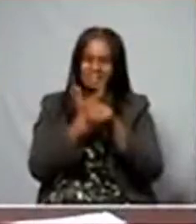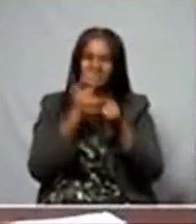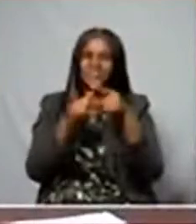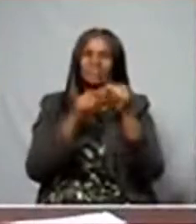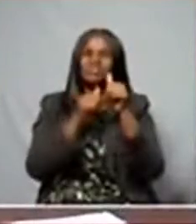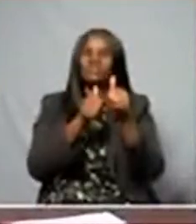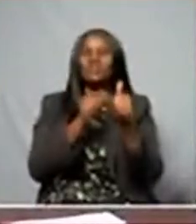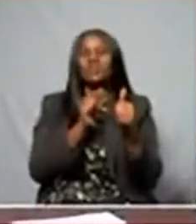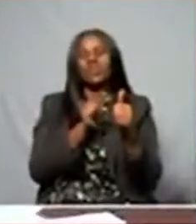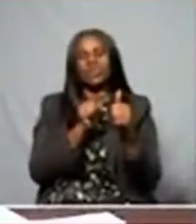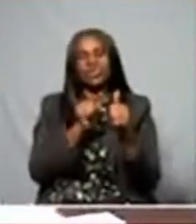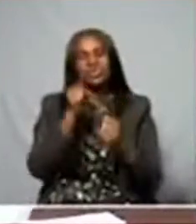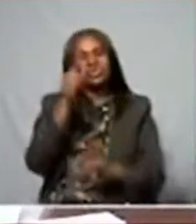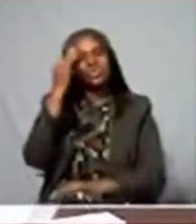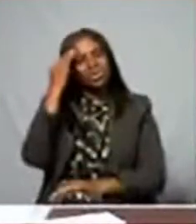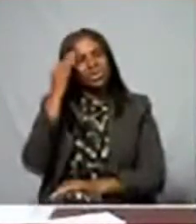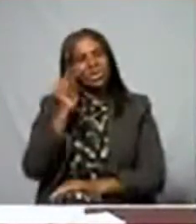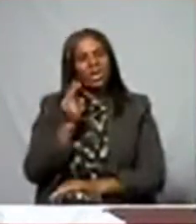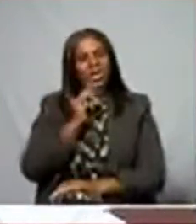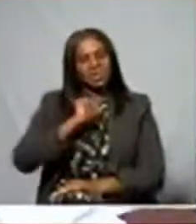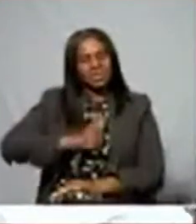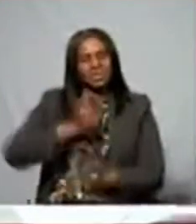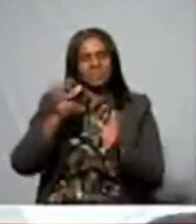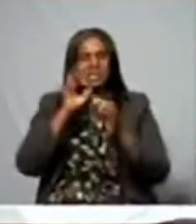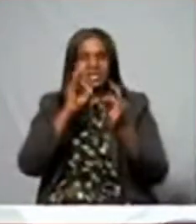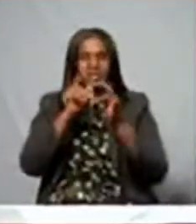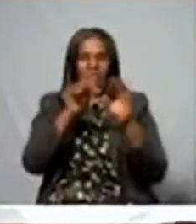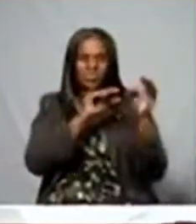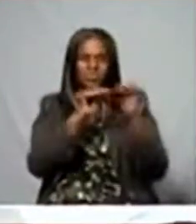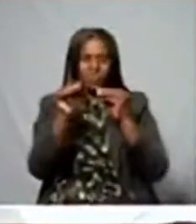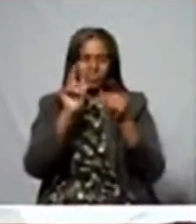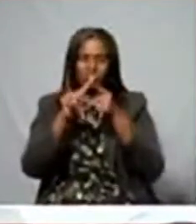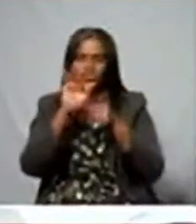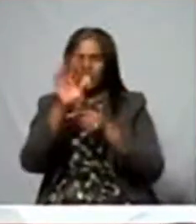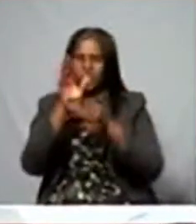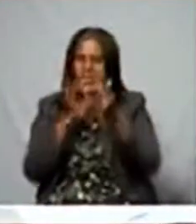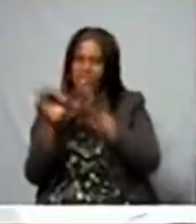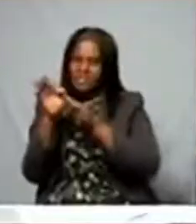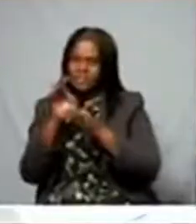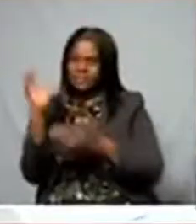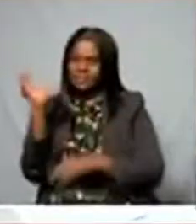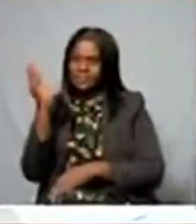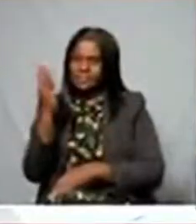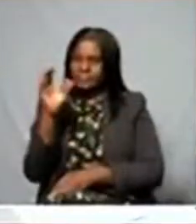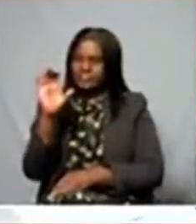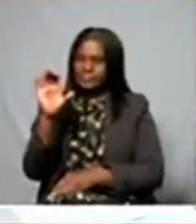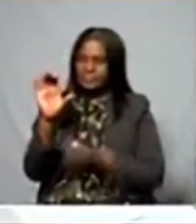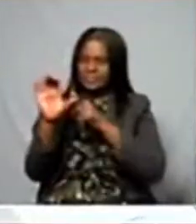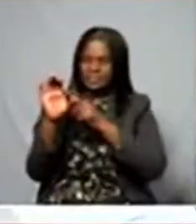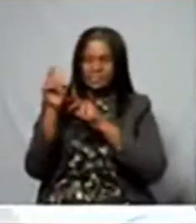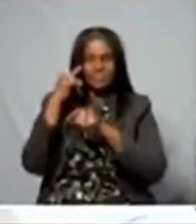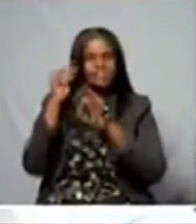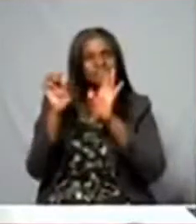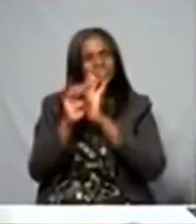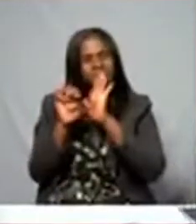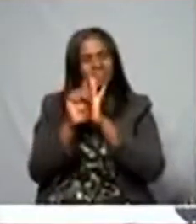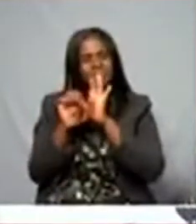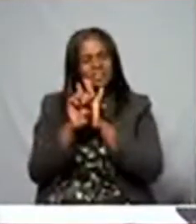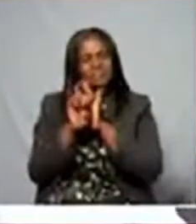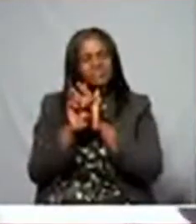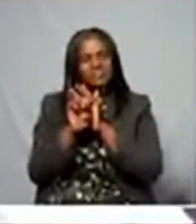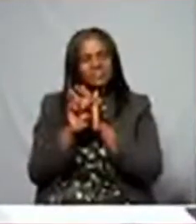know, as a committee, if you go to your statement C, for example,